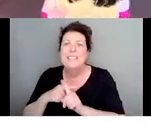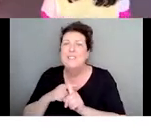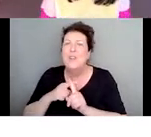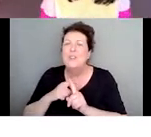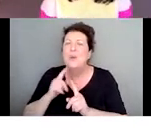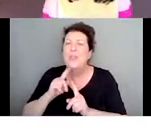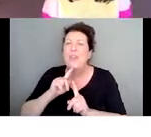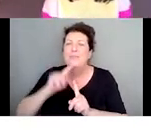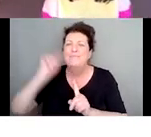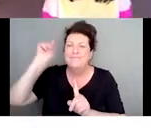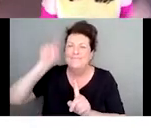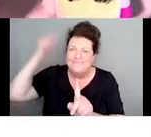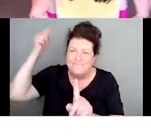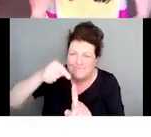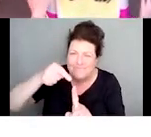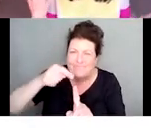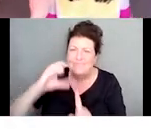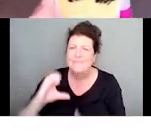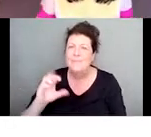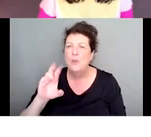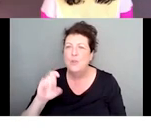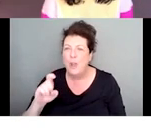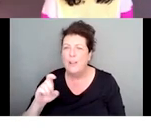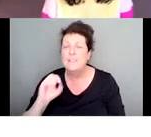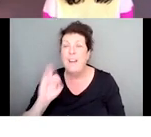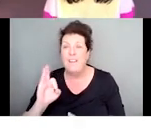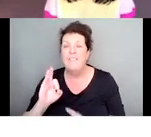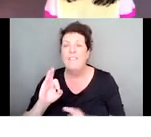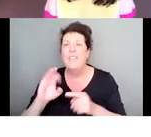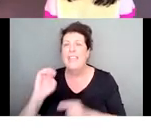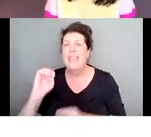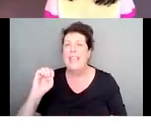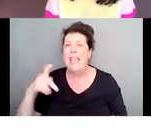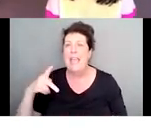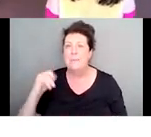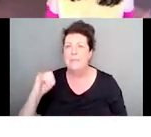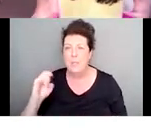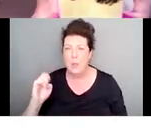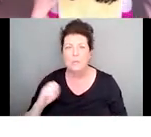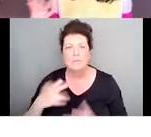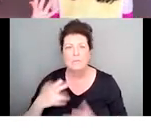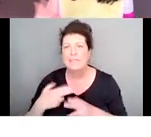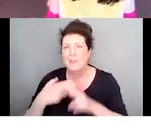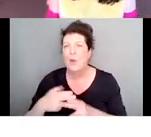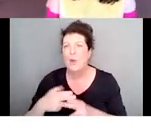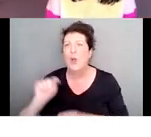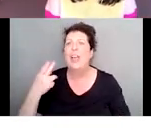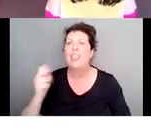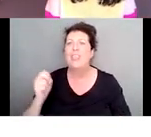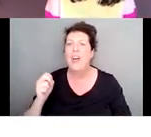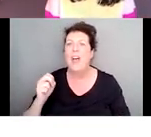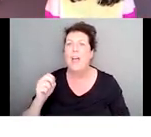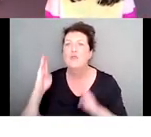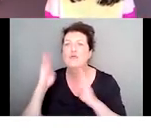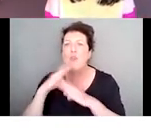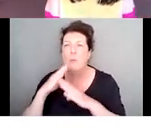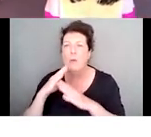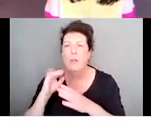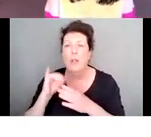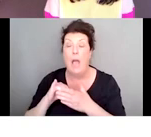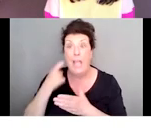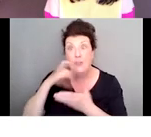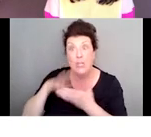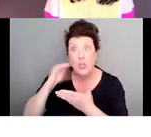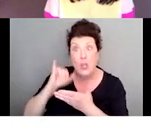trouble, um, of, I mean, I just learned that, um, in, in, in, sitcoms speak. Um, and, and I